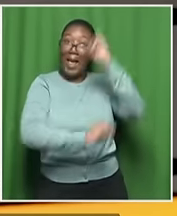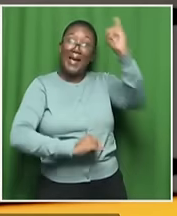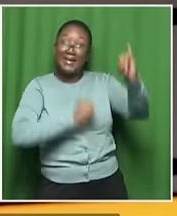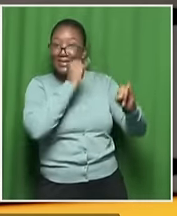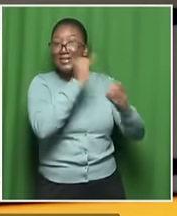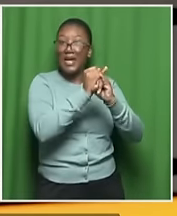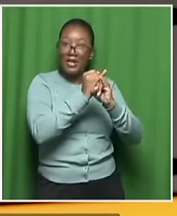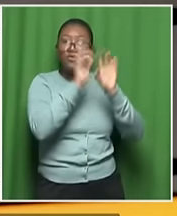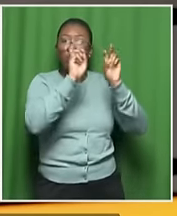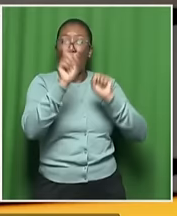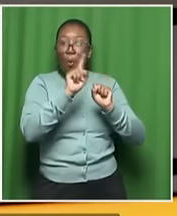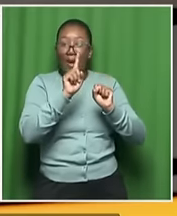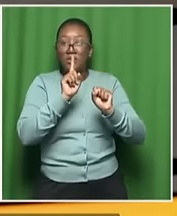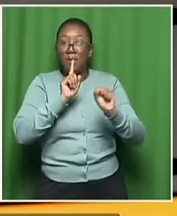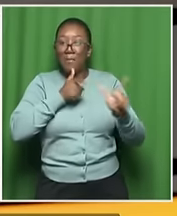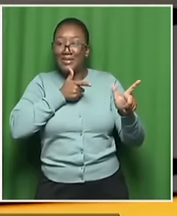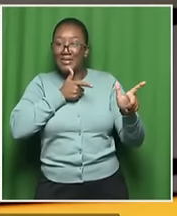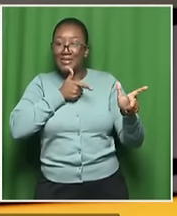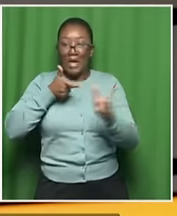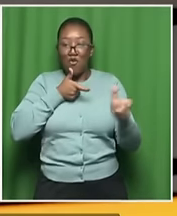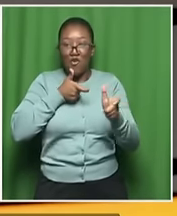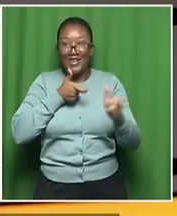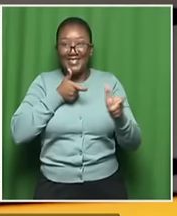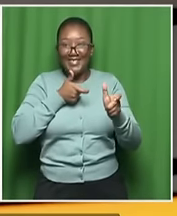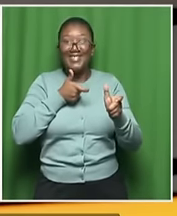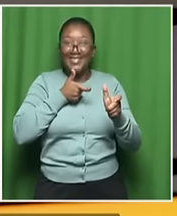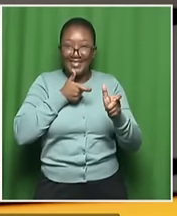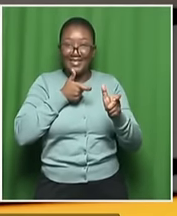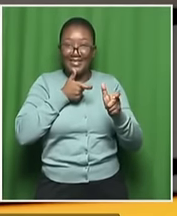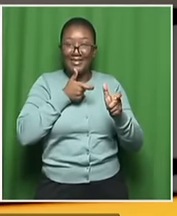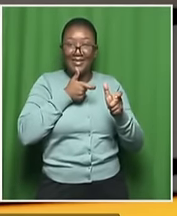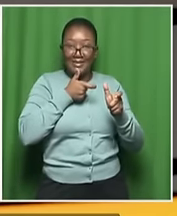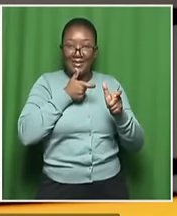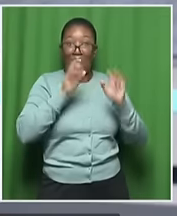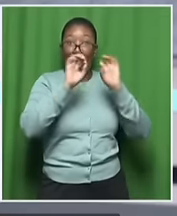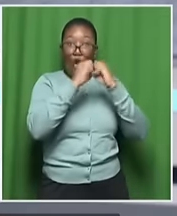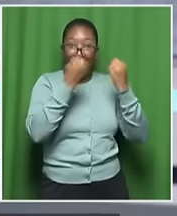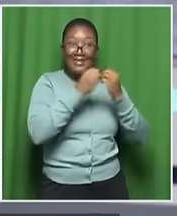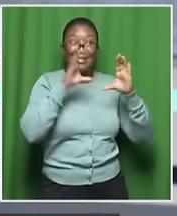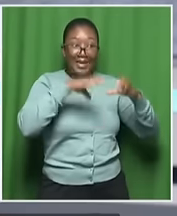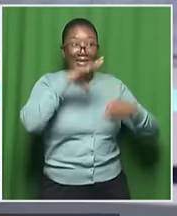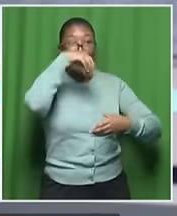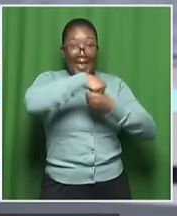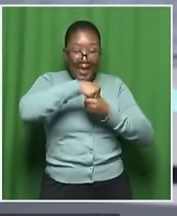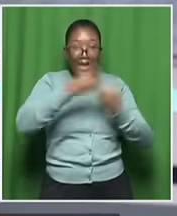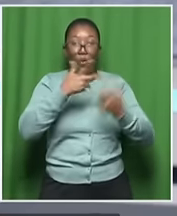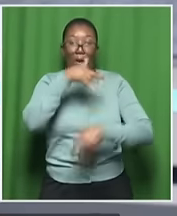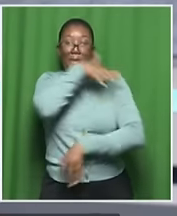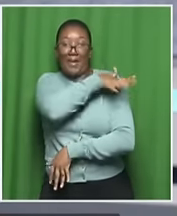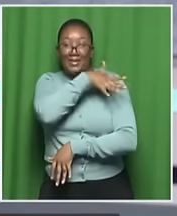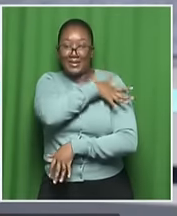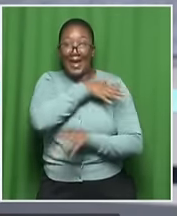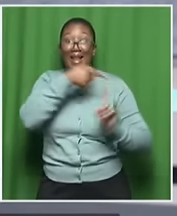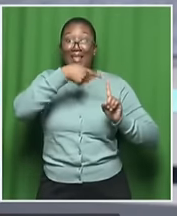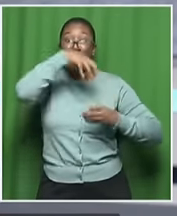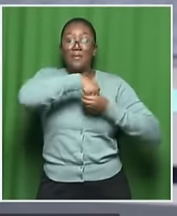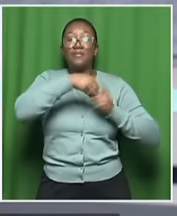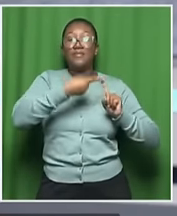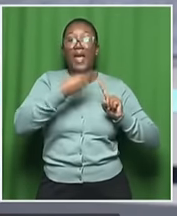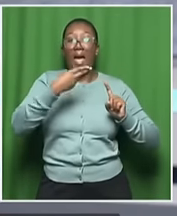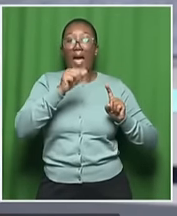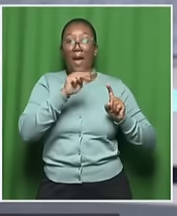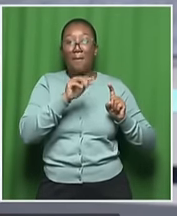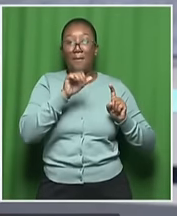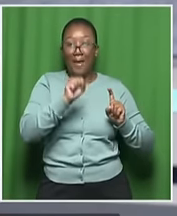a terrorist organization within Palestine. Okay. I quickly want to touch on the DA